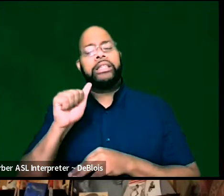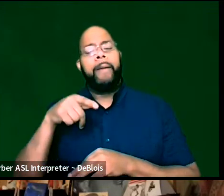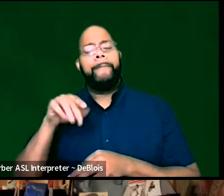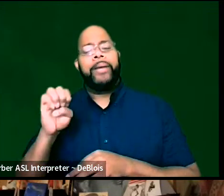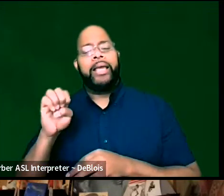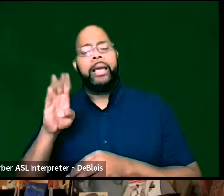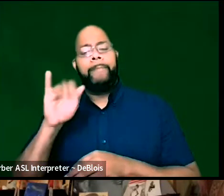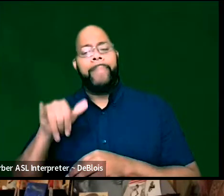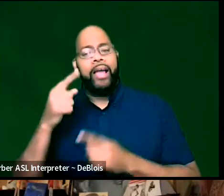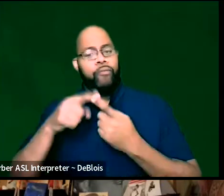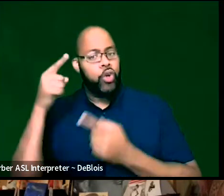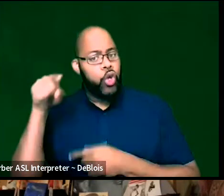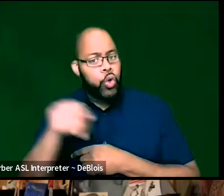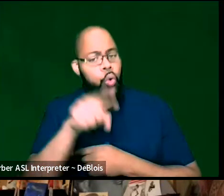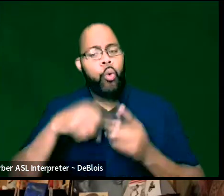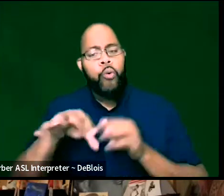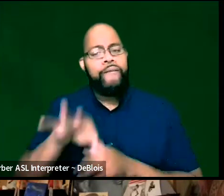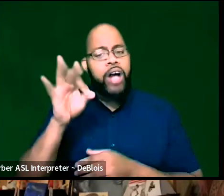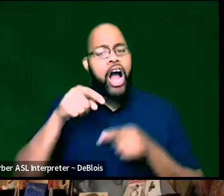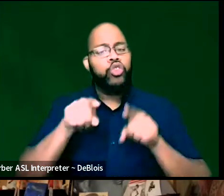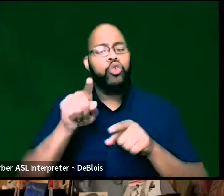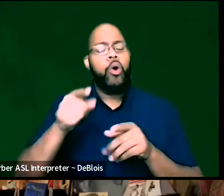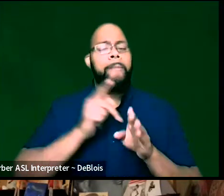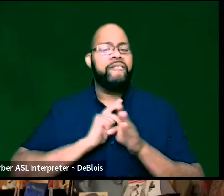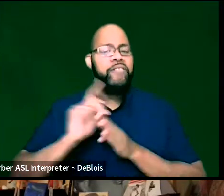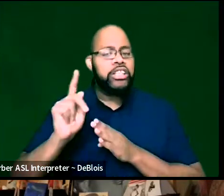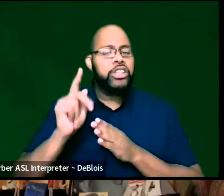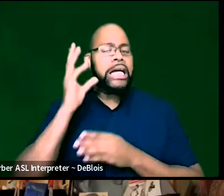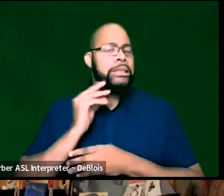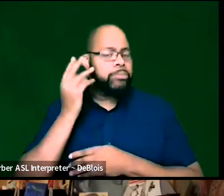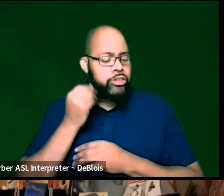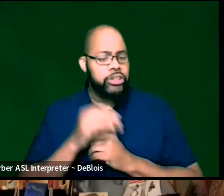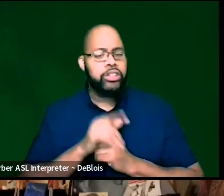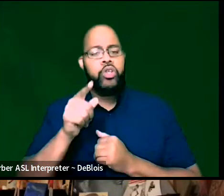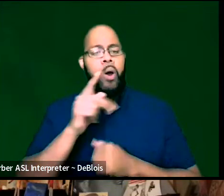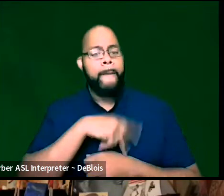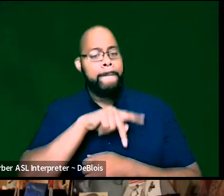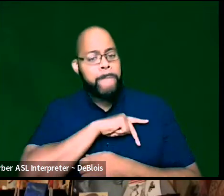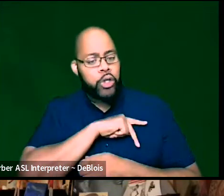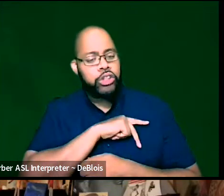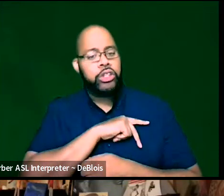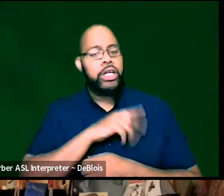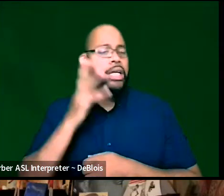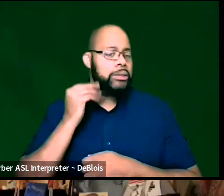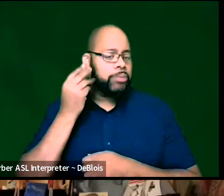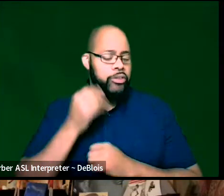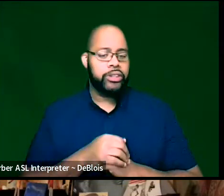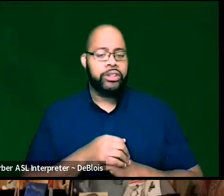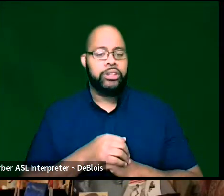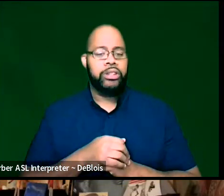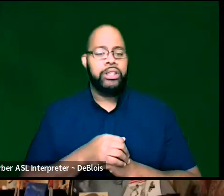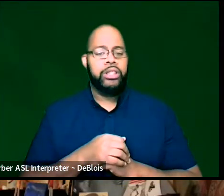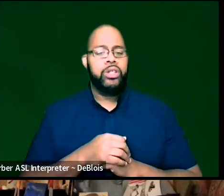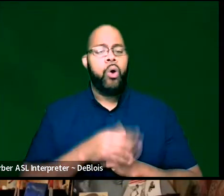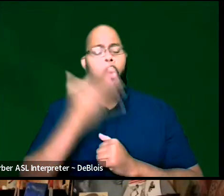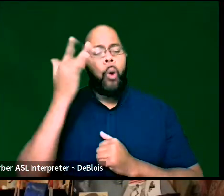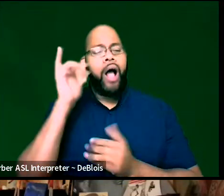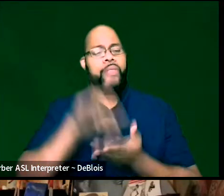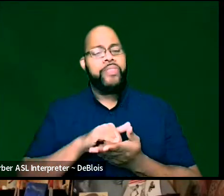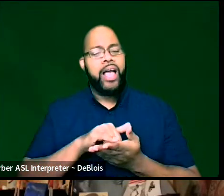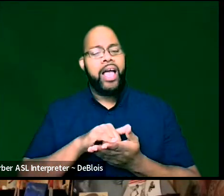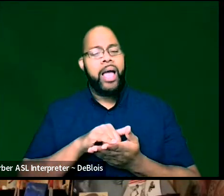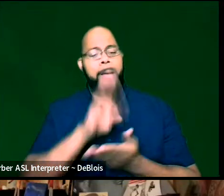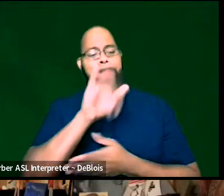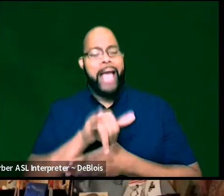you? What did you find during your professional experiences, your personal experiences? Why is this